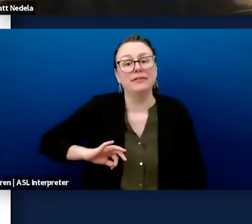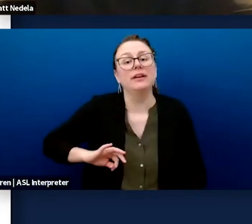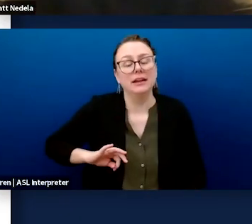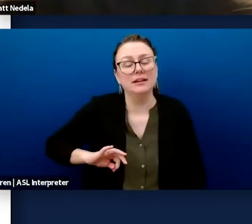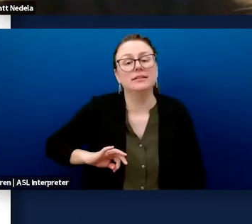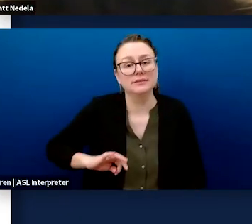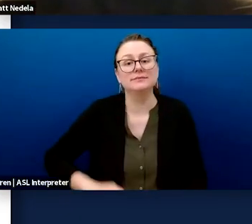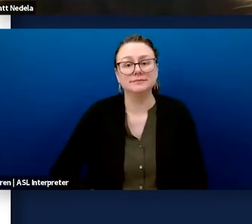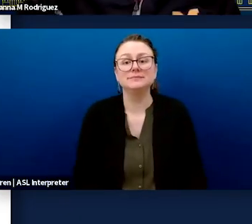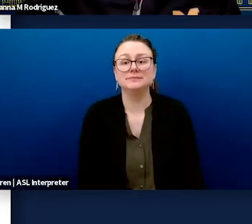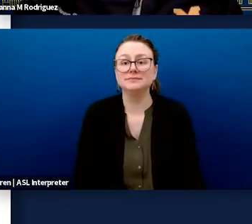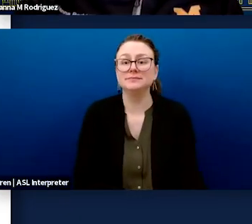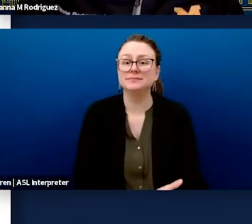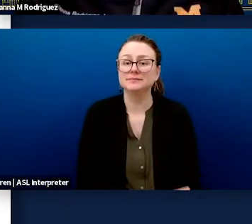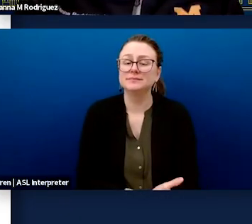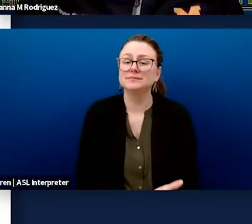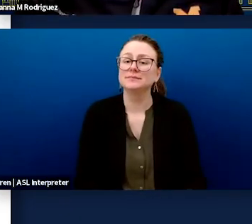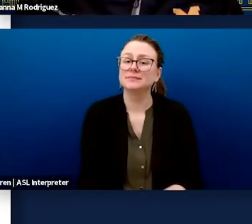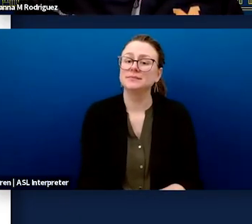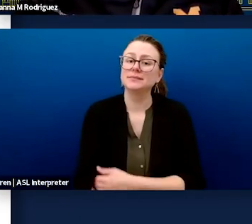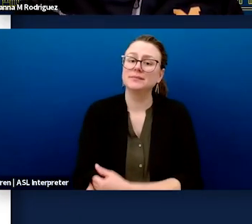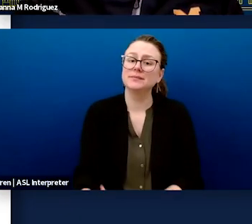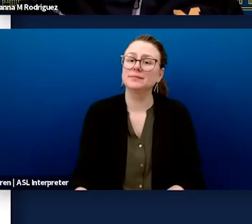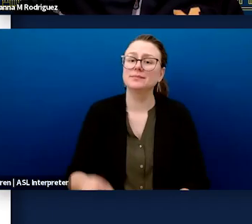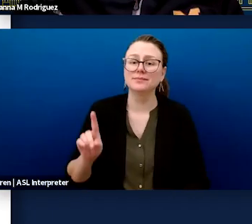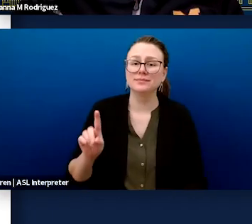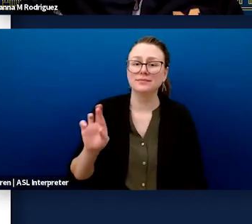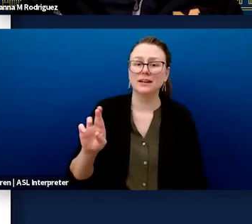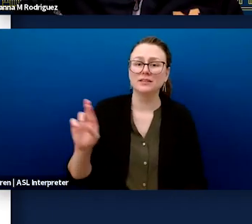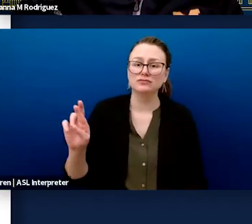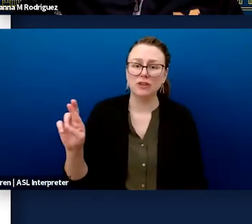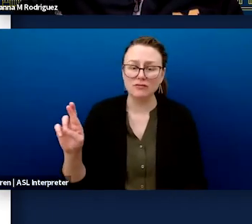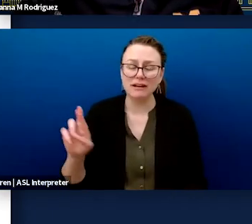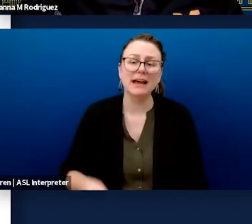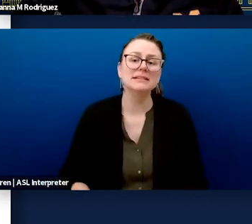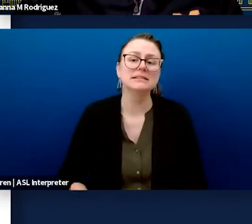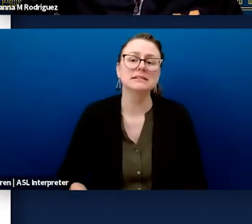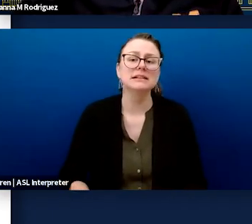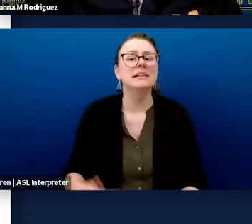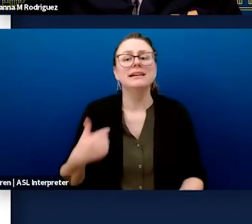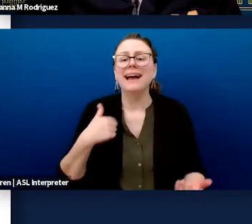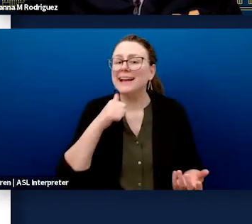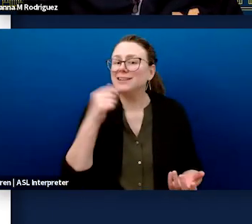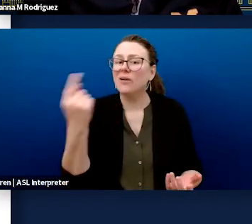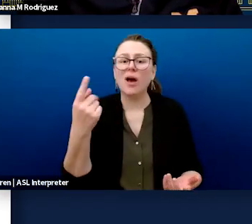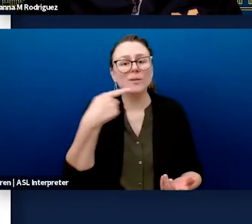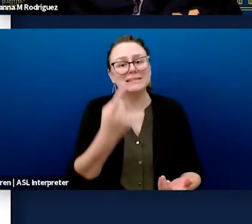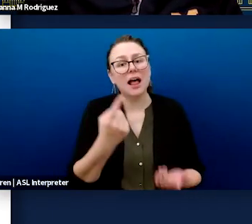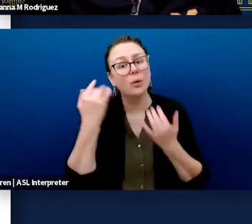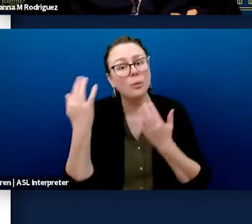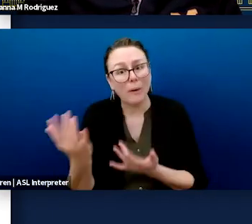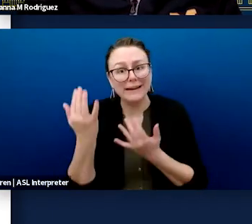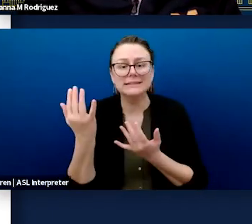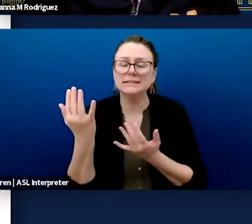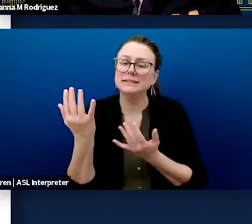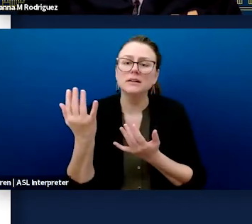certainly. yeah. So I don't necessarily wait. I there is